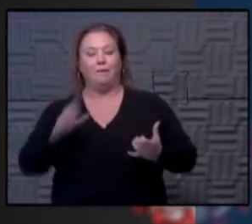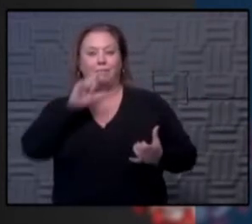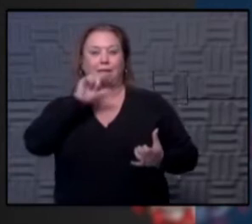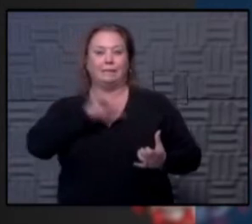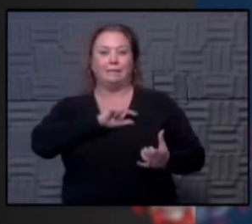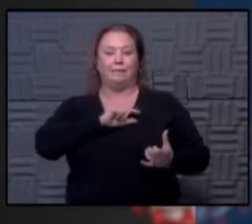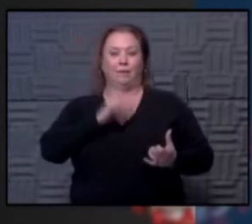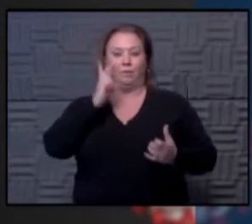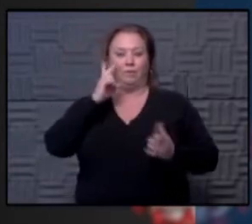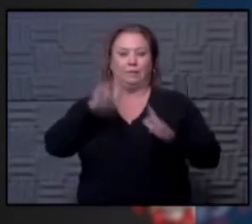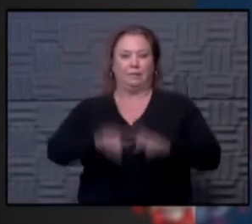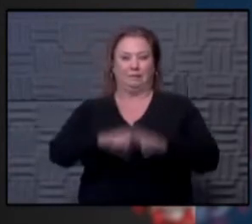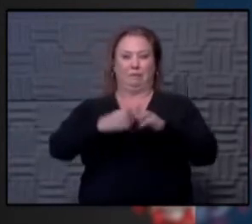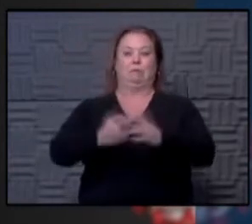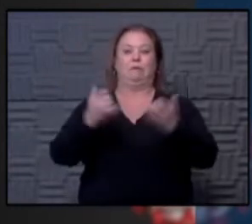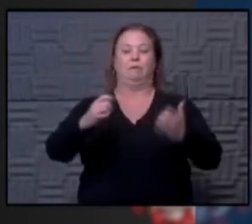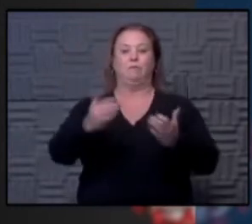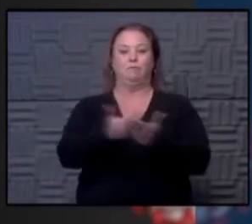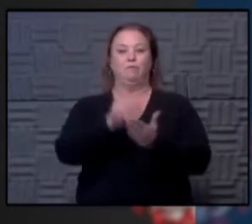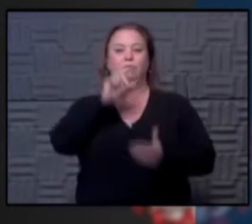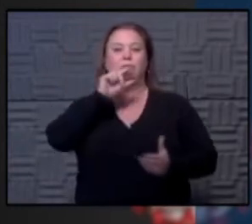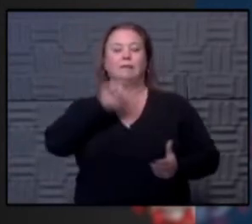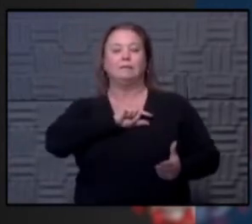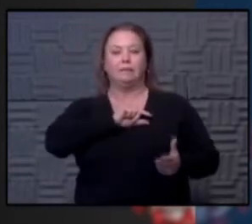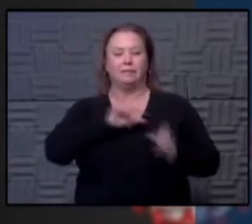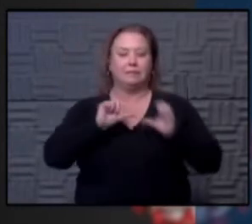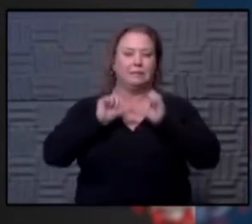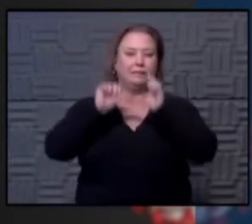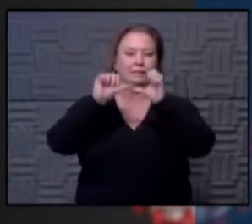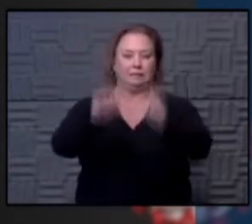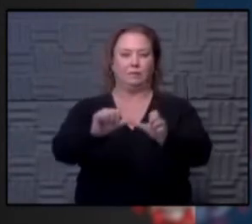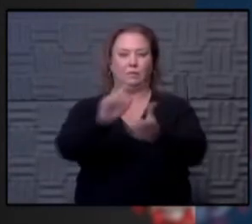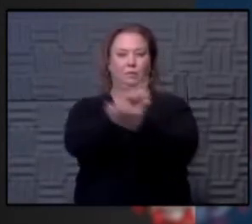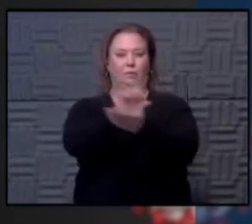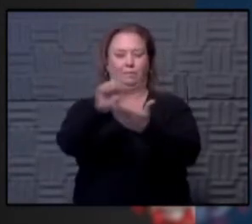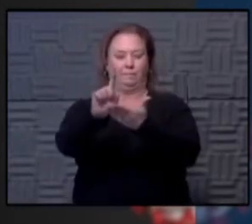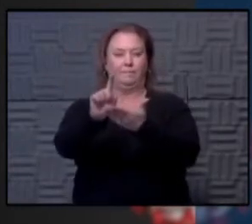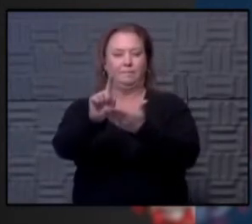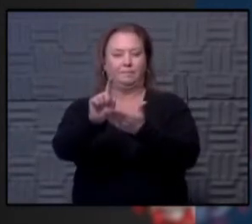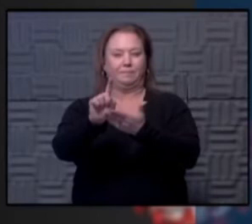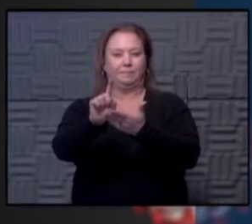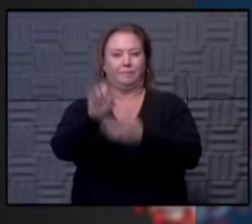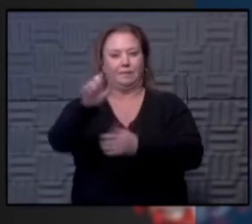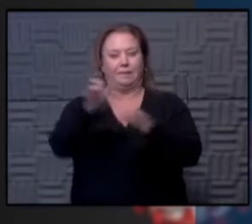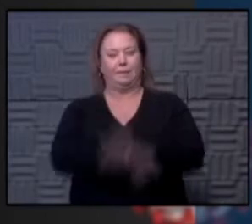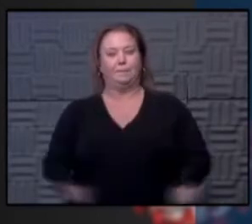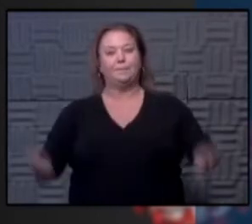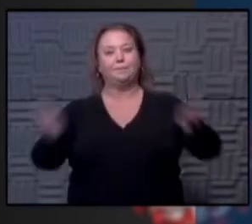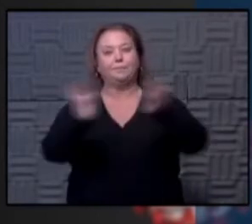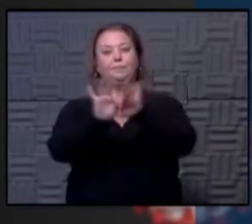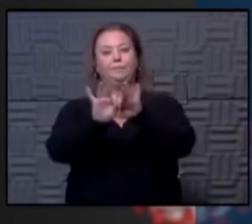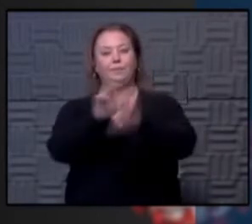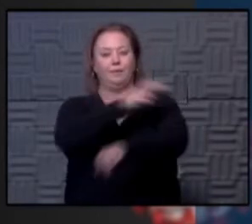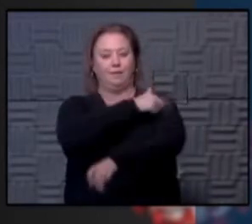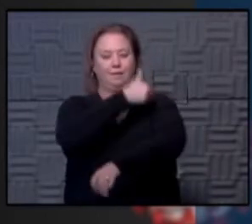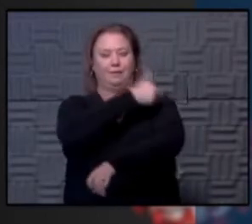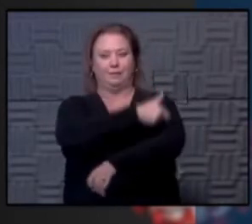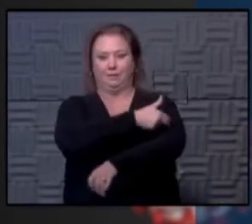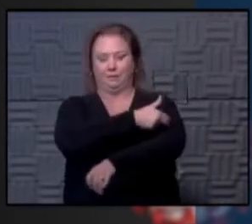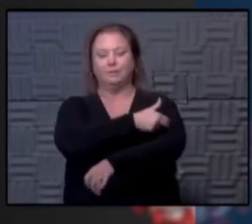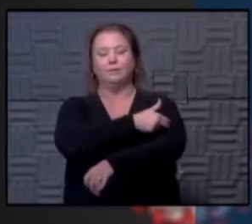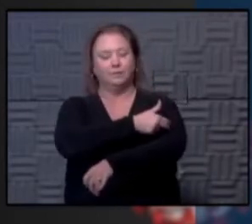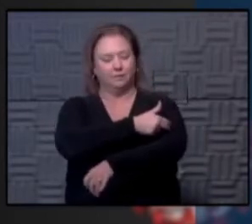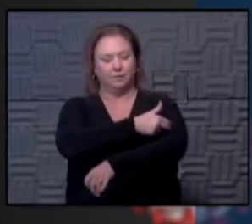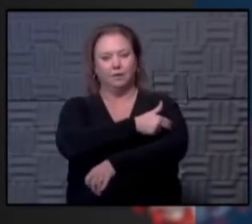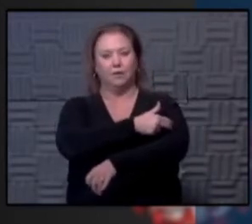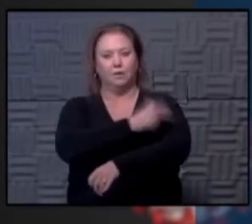new cases to start right now and probably continue over the next week or so. And that's important because hospitalizations have always